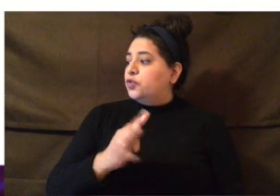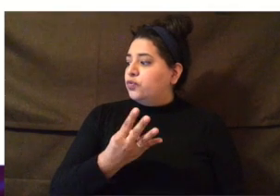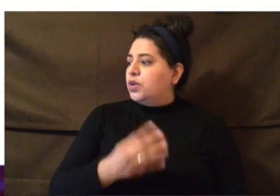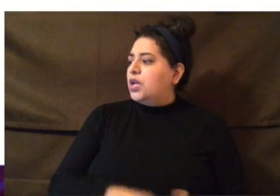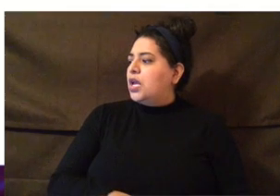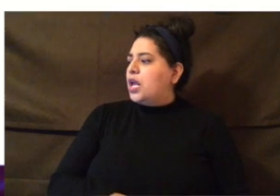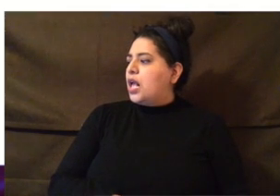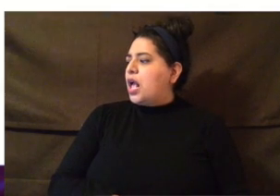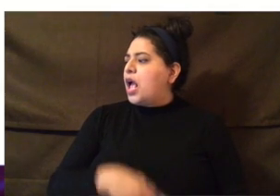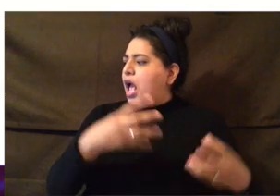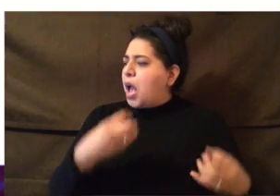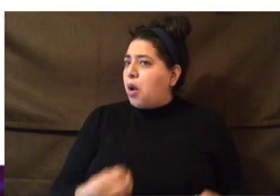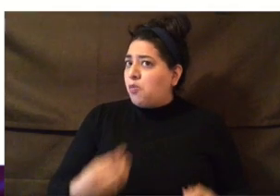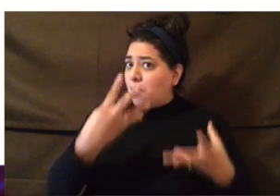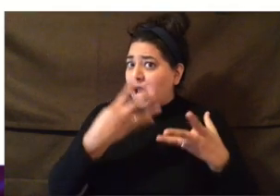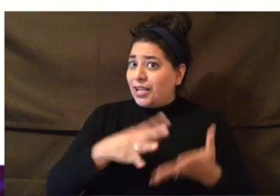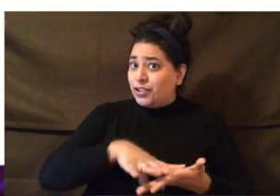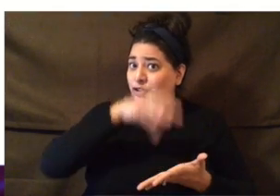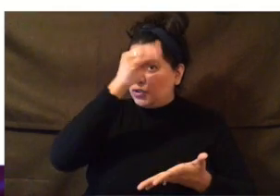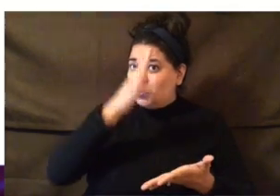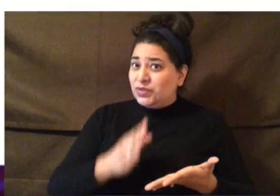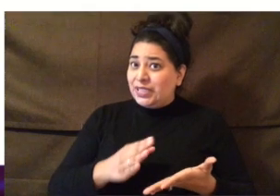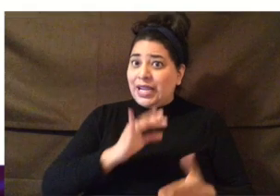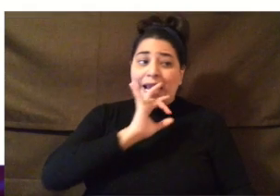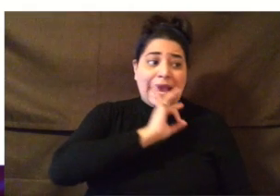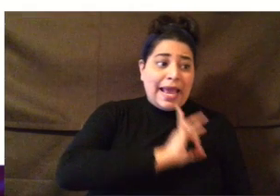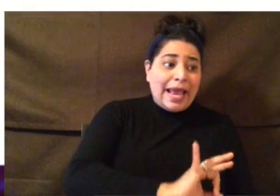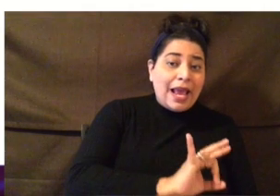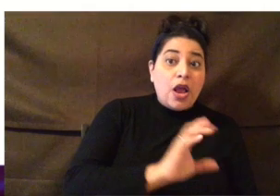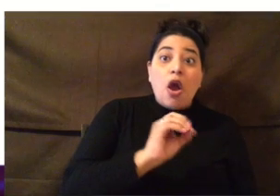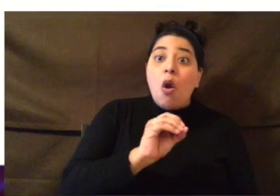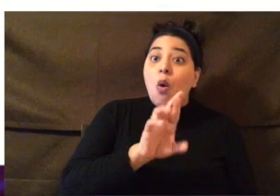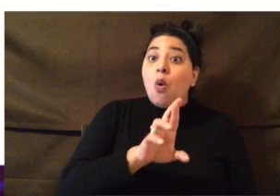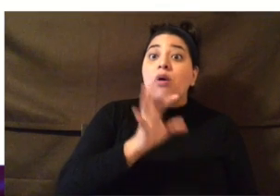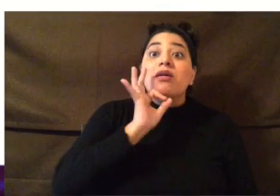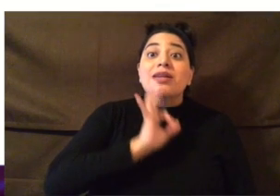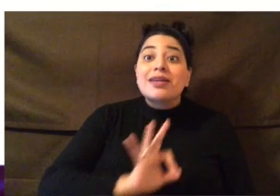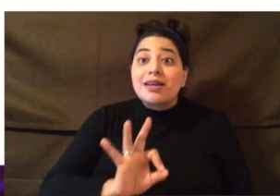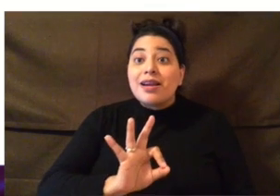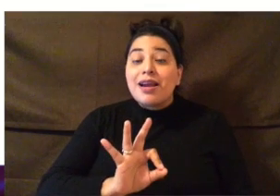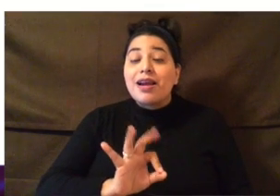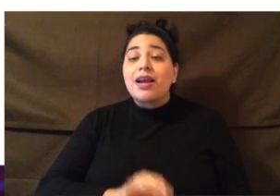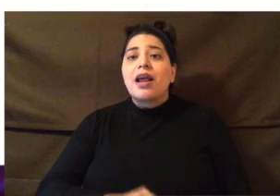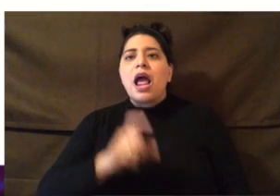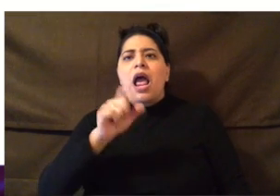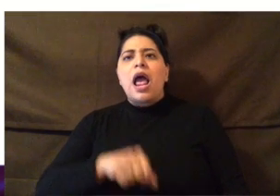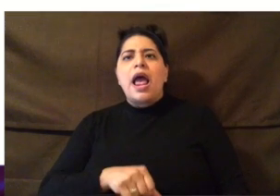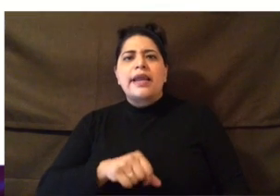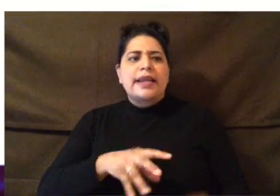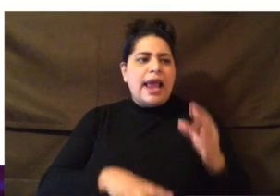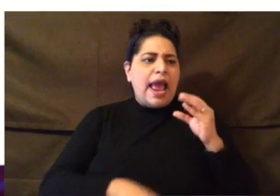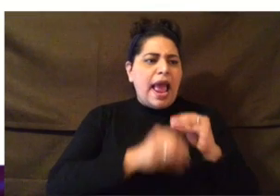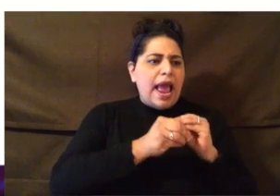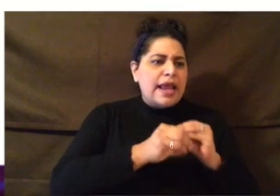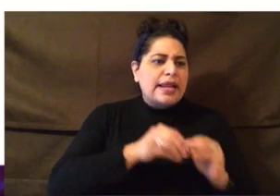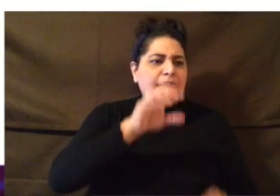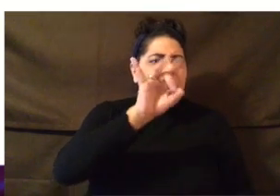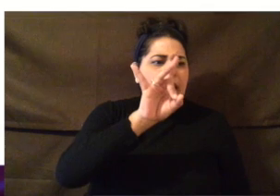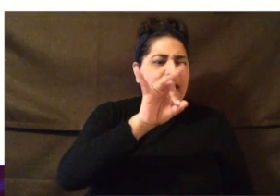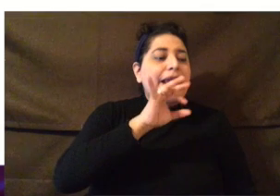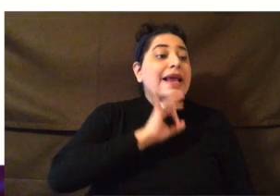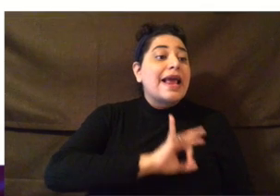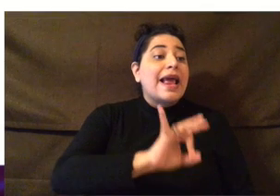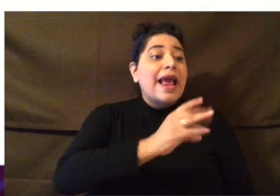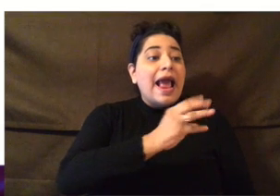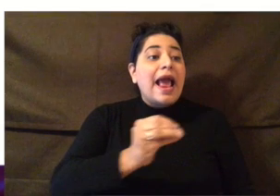many students were 8 or 9 years old? Okay, so that means we are going to have to take the age of 8 and the age of 9 and all the